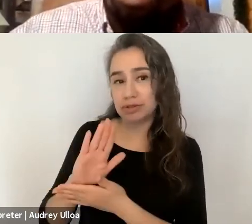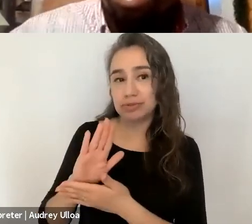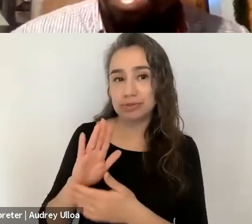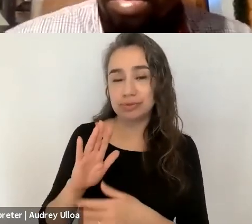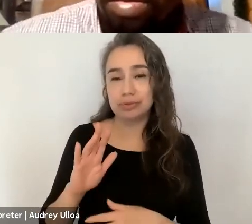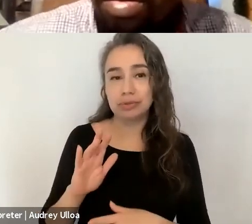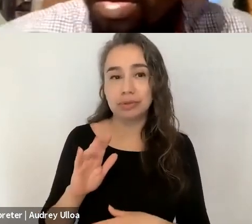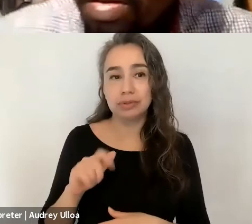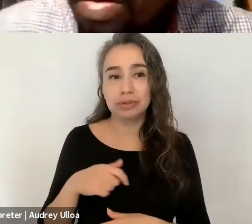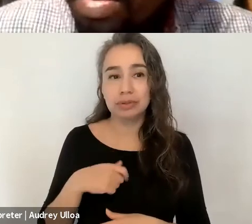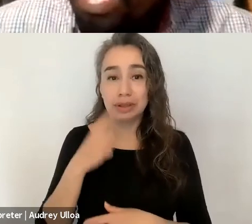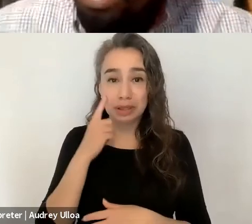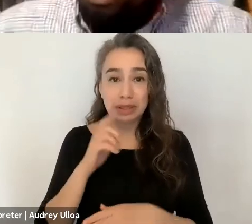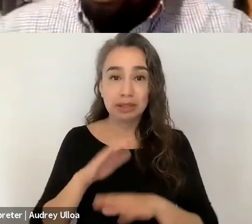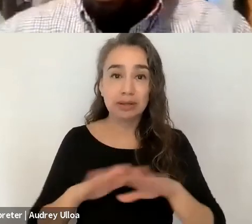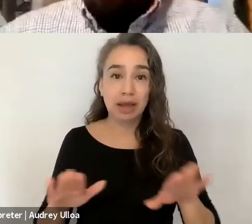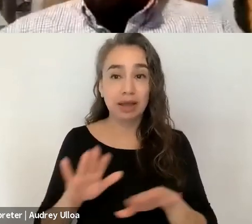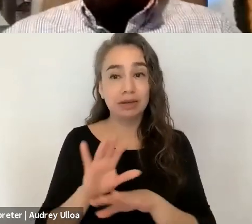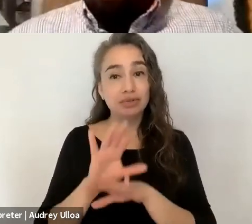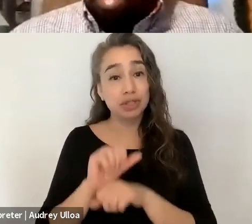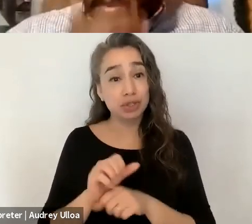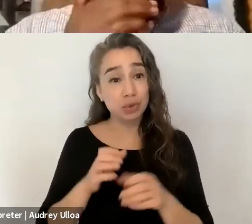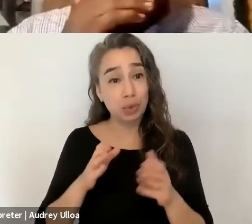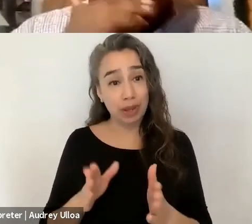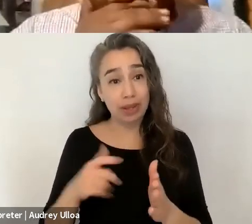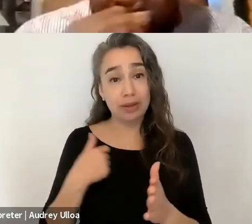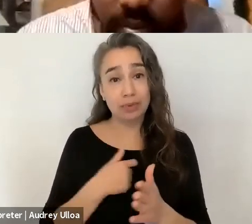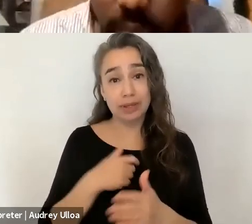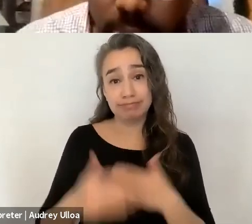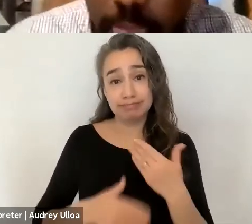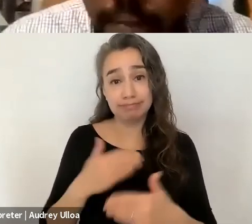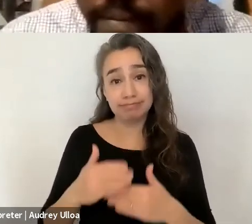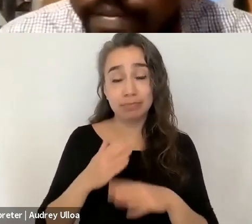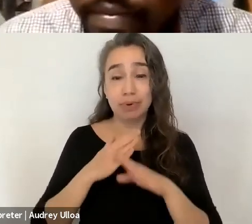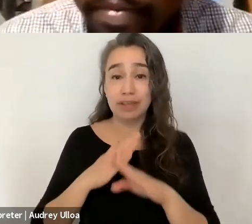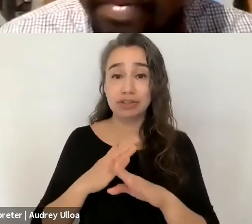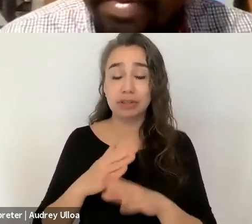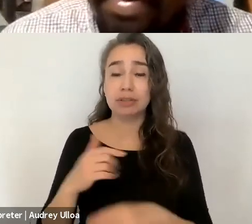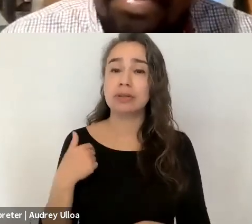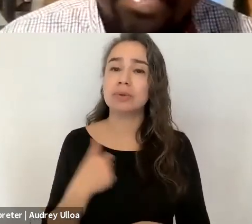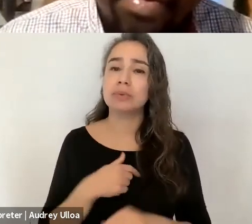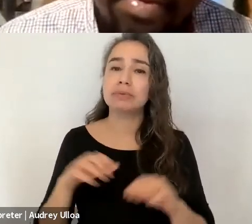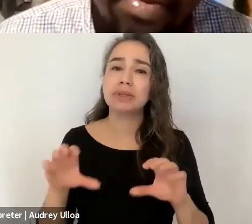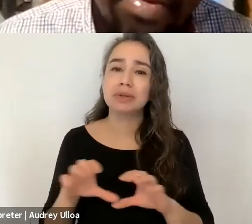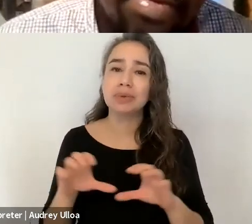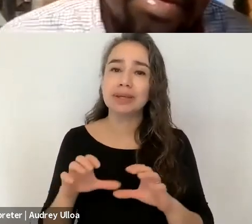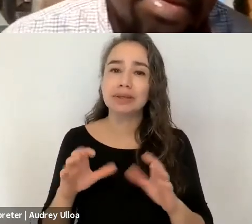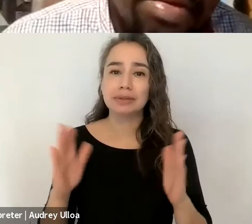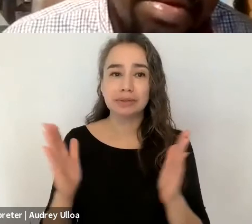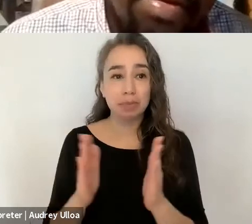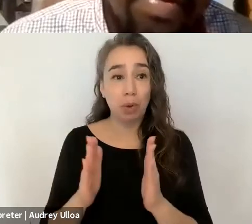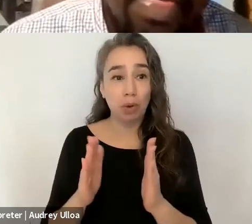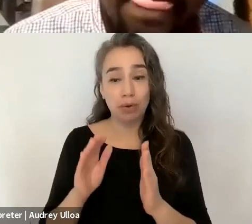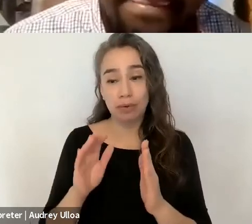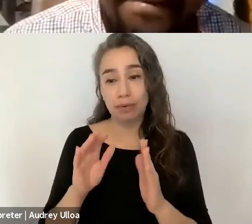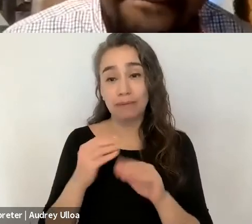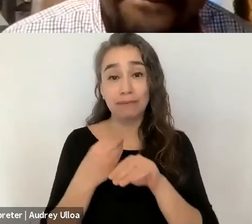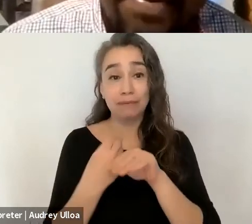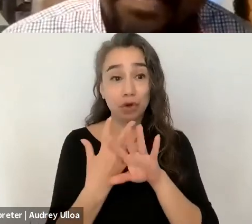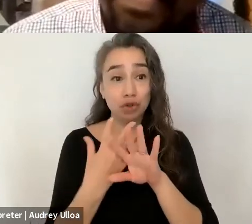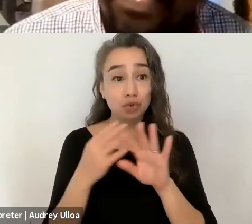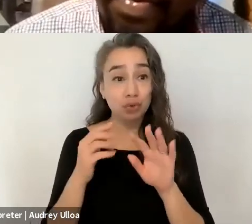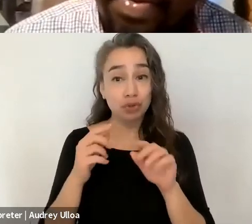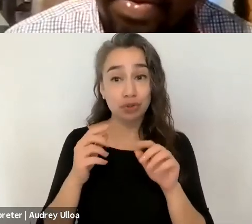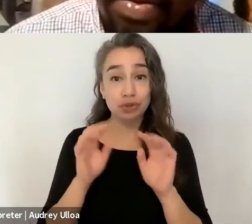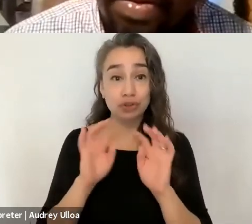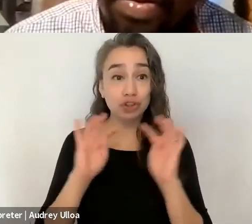a kind of non-traditional way that we've been carrying out prevention is that we've been doing these small virtual circles where we do